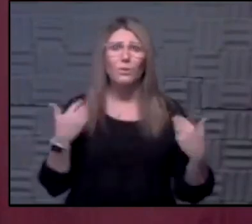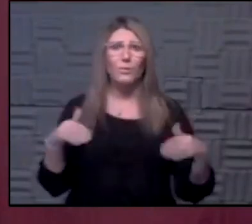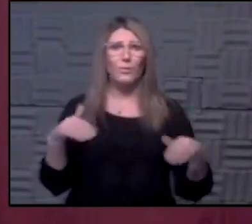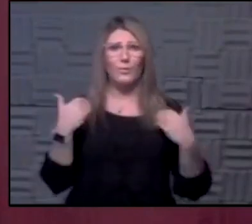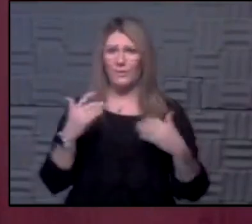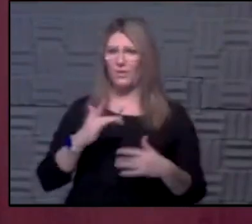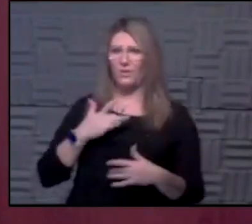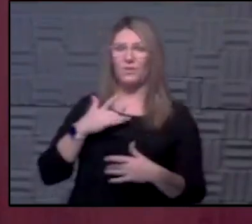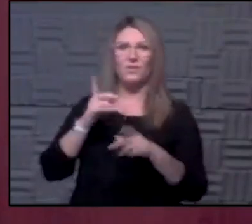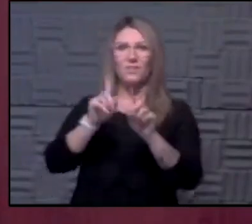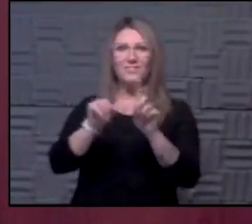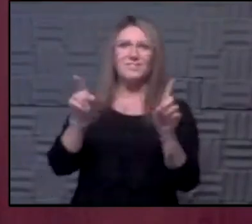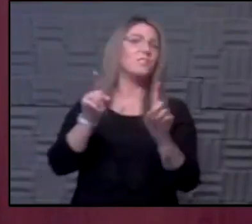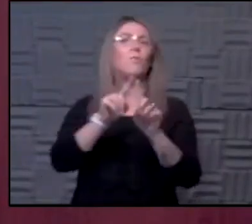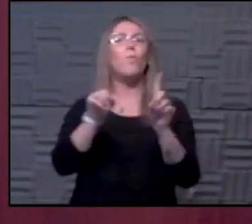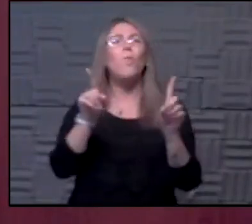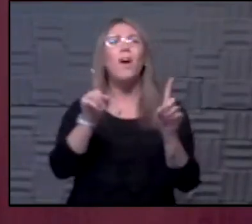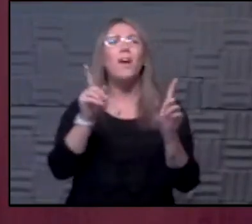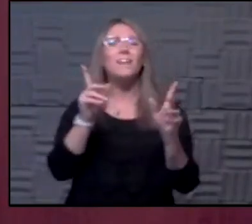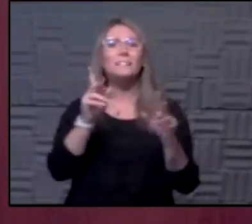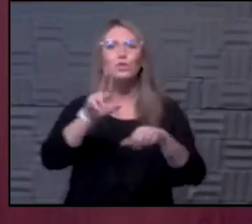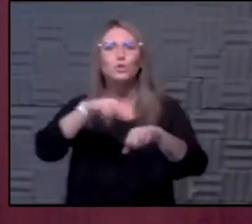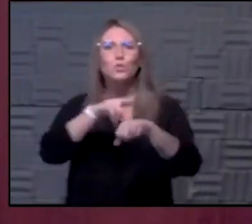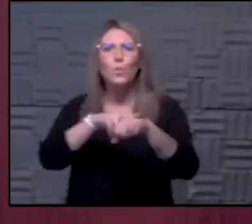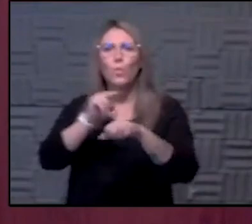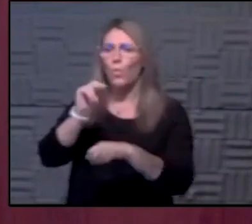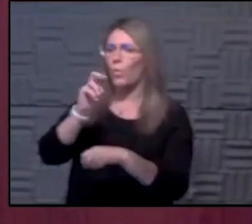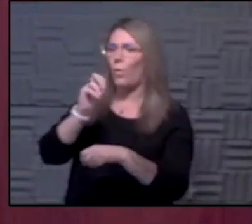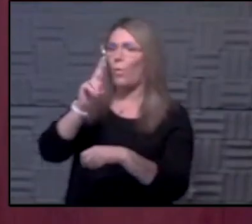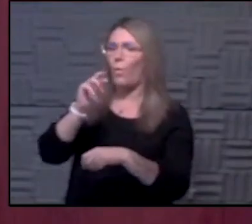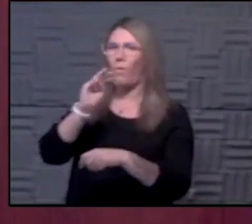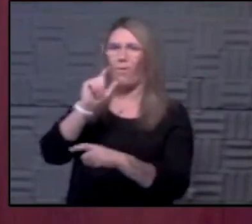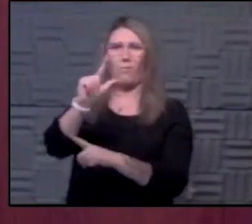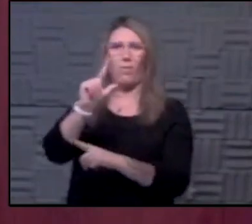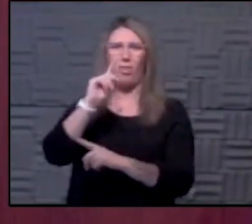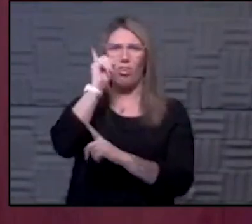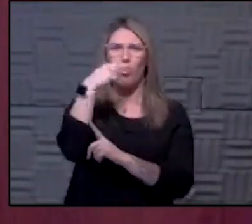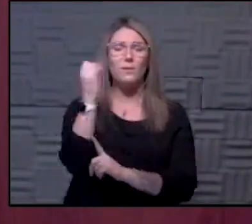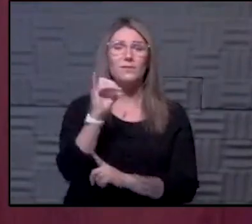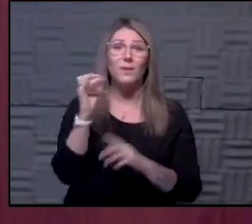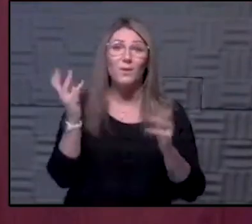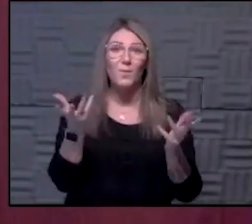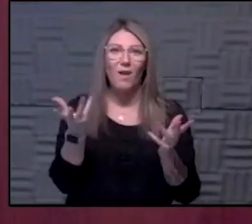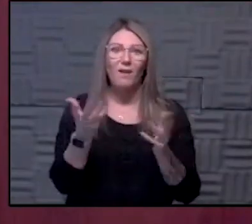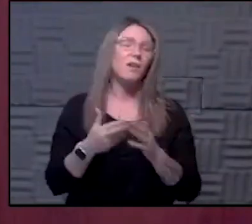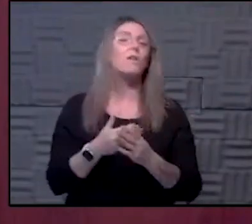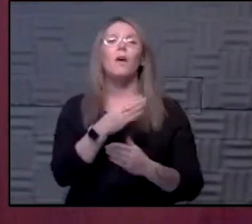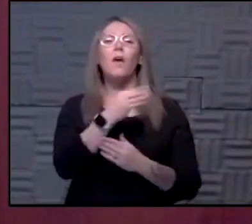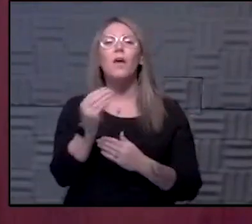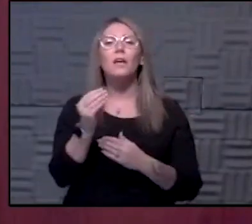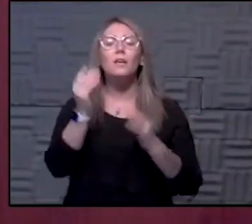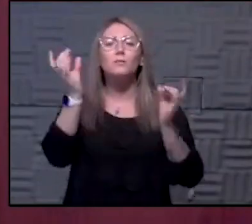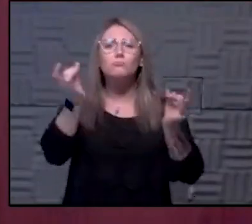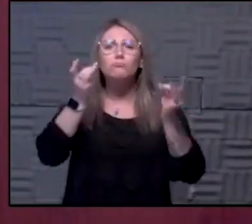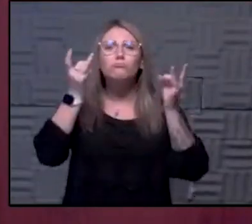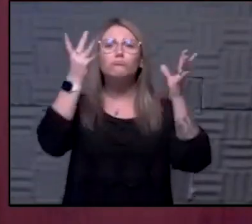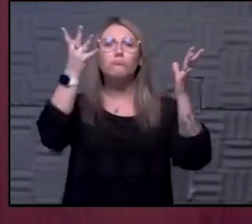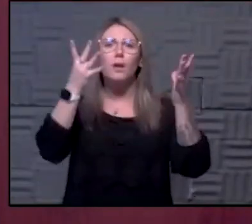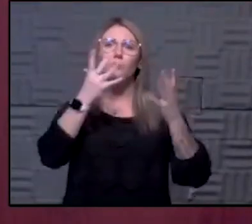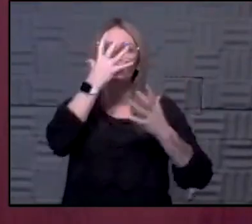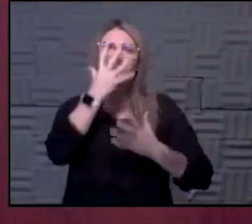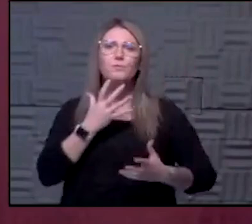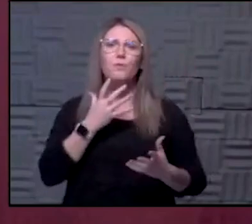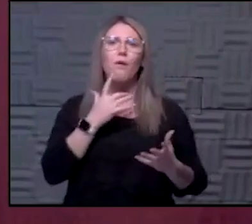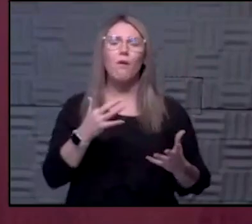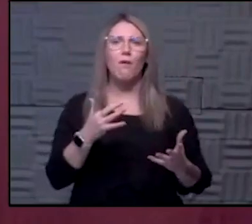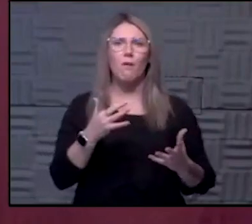feel so different to think what normal is like, because I think this has sort of become so normal. And I think the tragedy and the sorrow